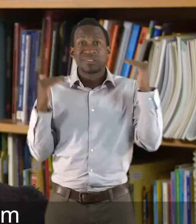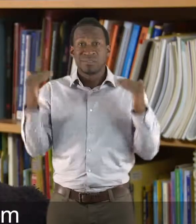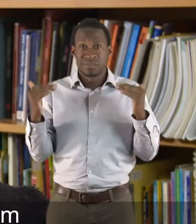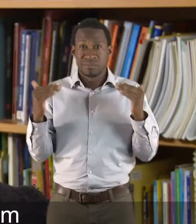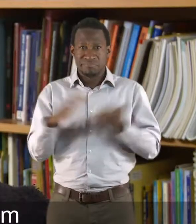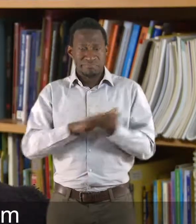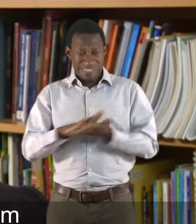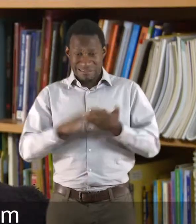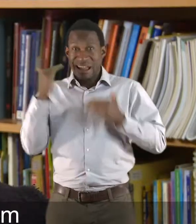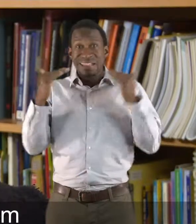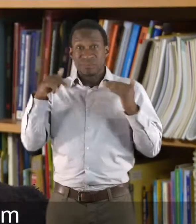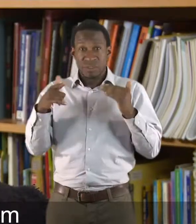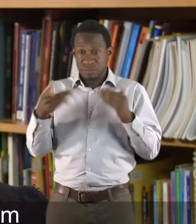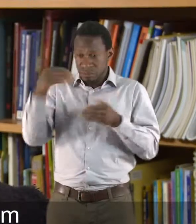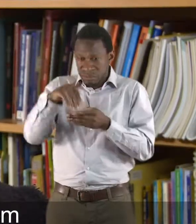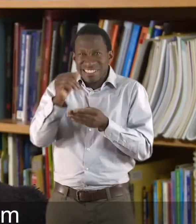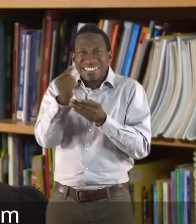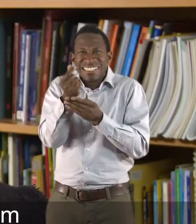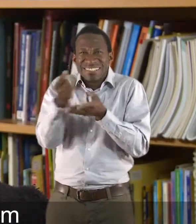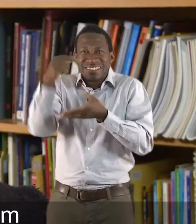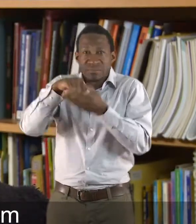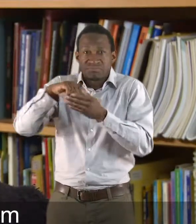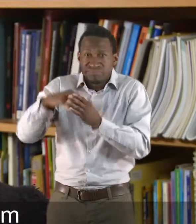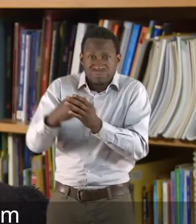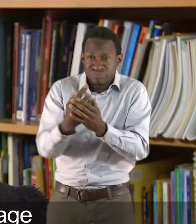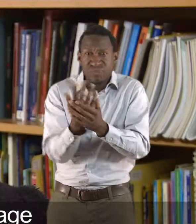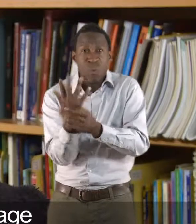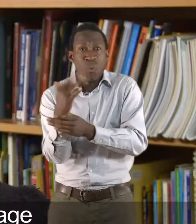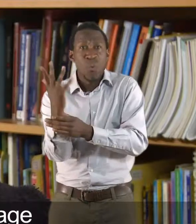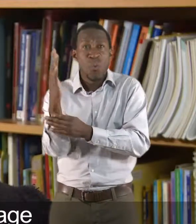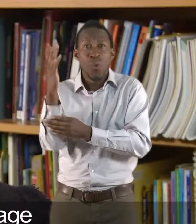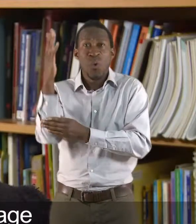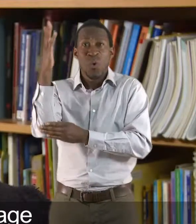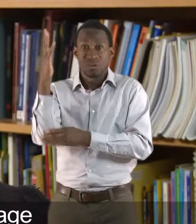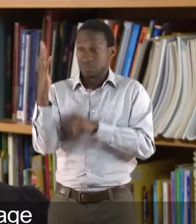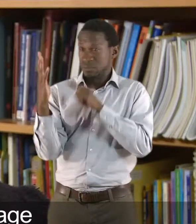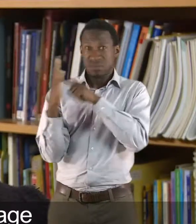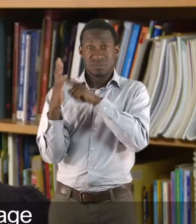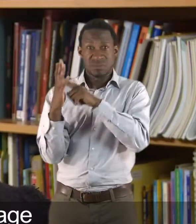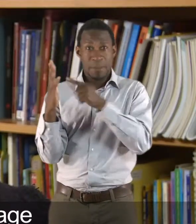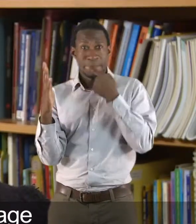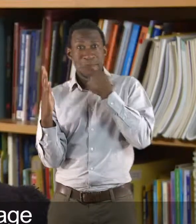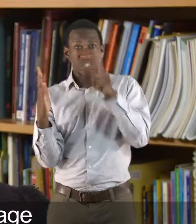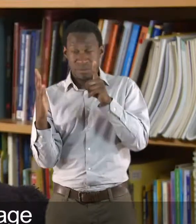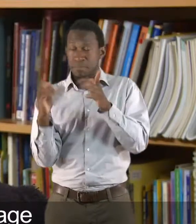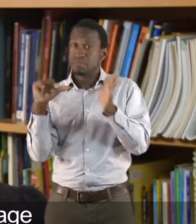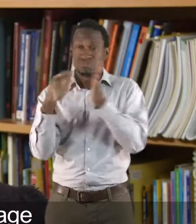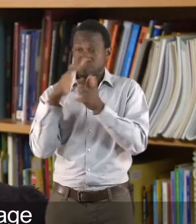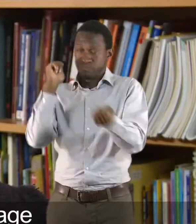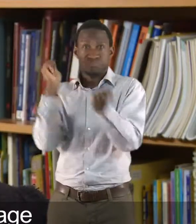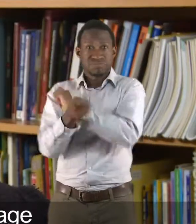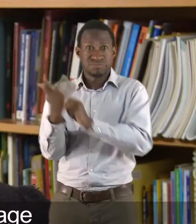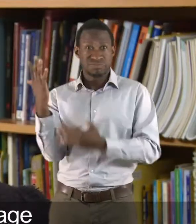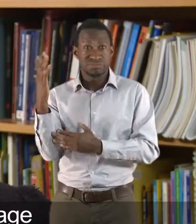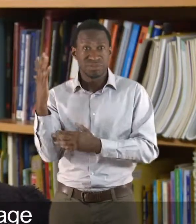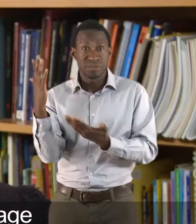only fed the seed from the start, and that seed will grow, and it will grow with a message that sometimes is difficult